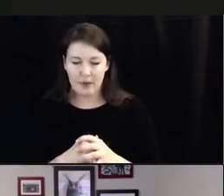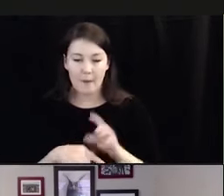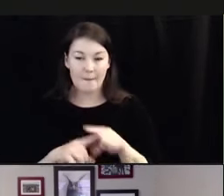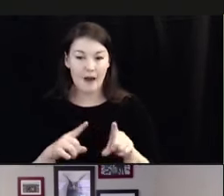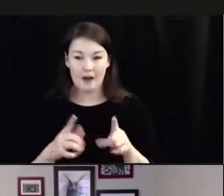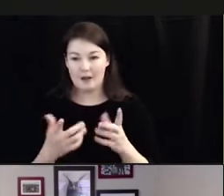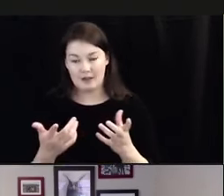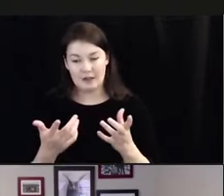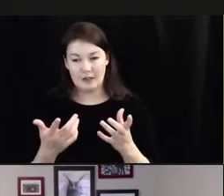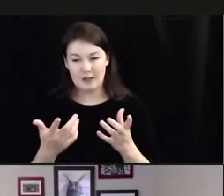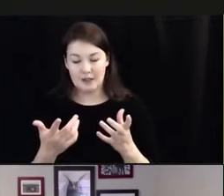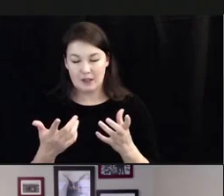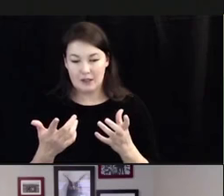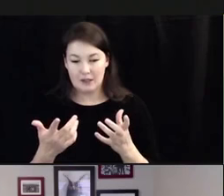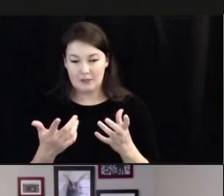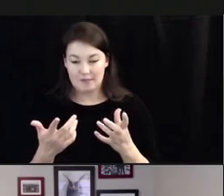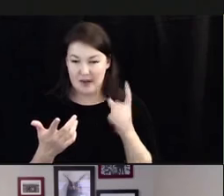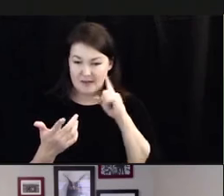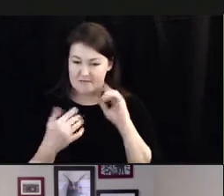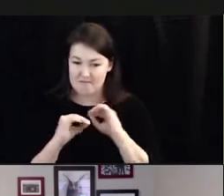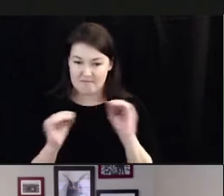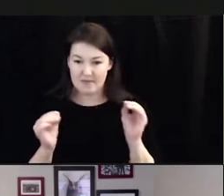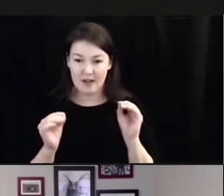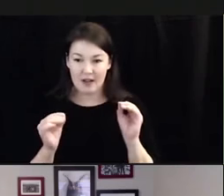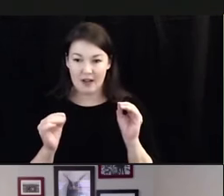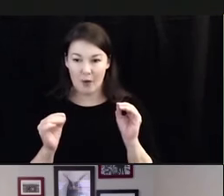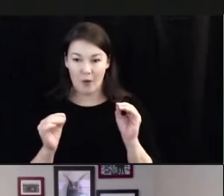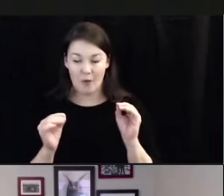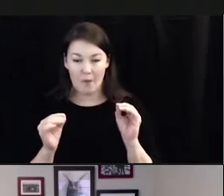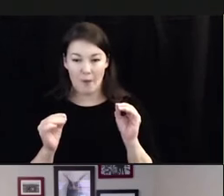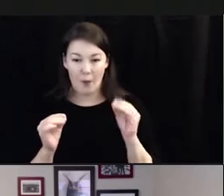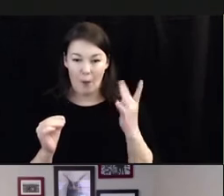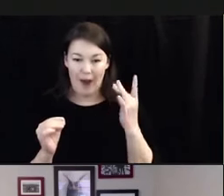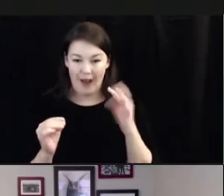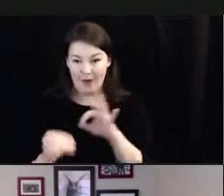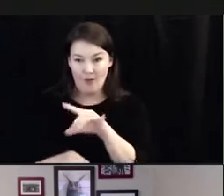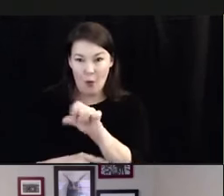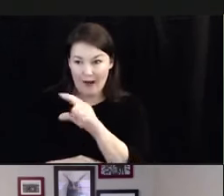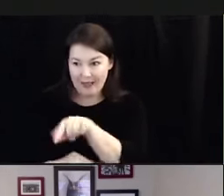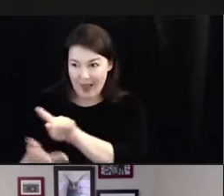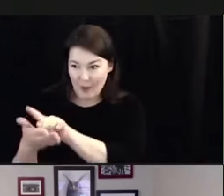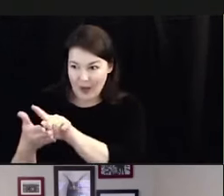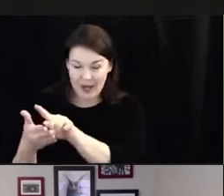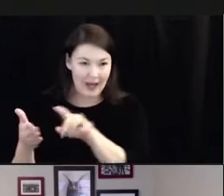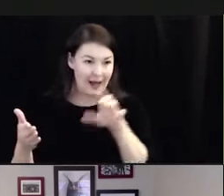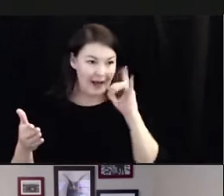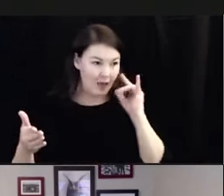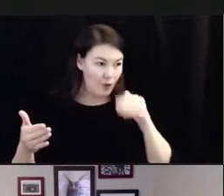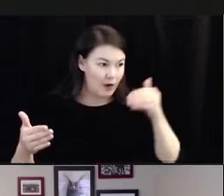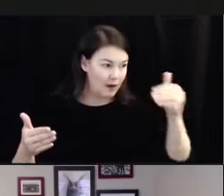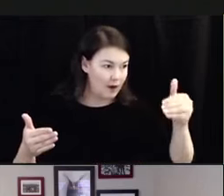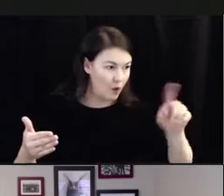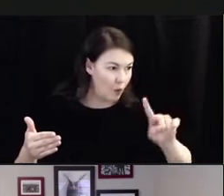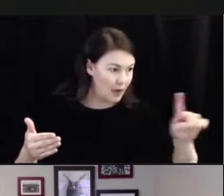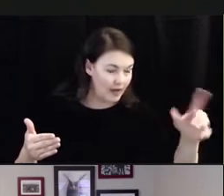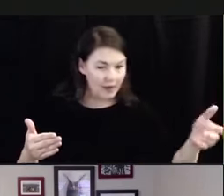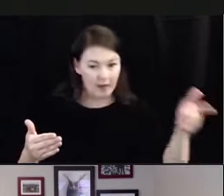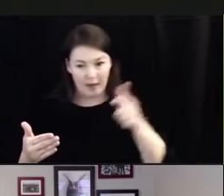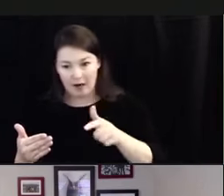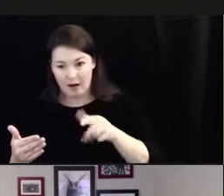anybody, at least nobody, has told me with any degree of confidence why, Florida this week and California this week and Colorado this week and New York that